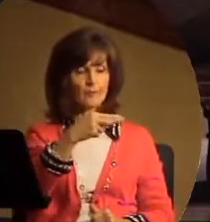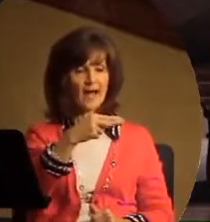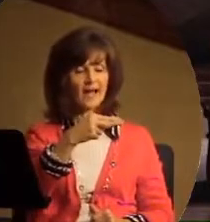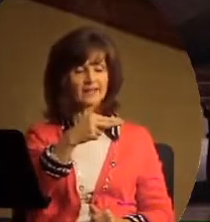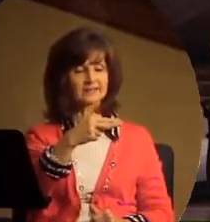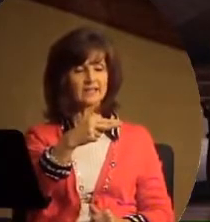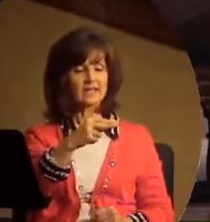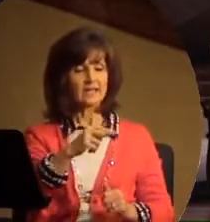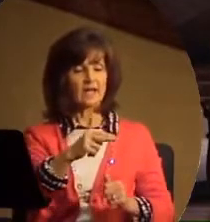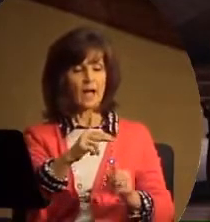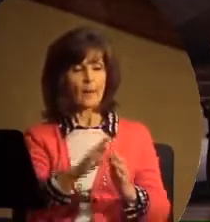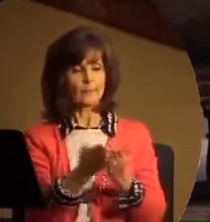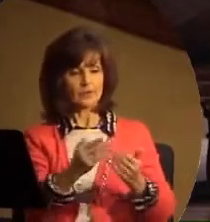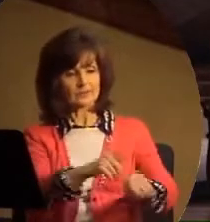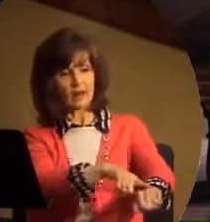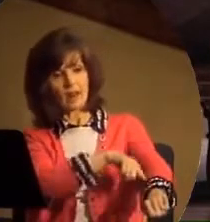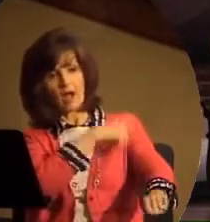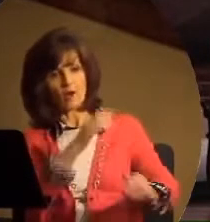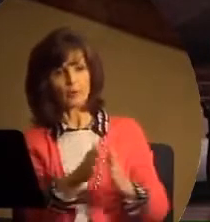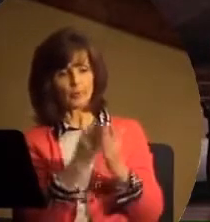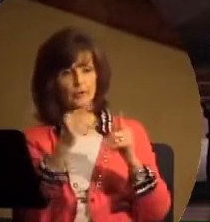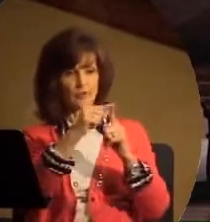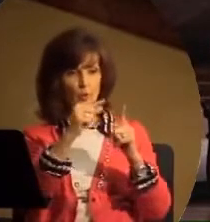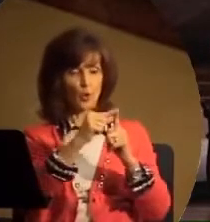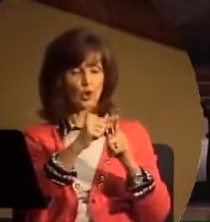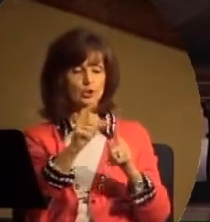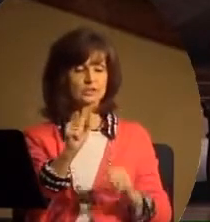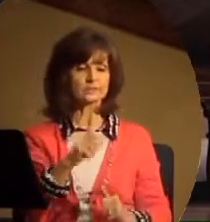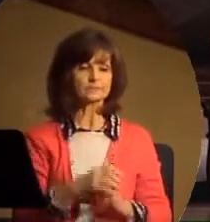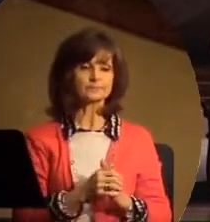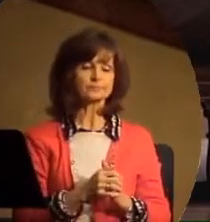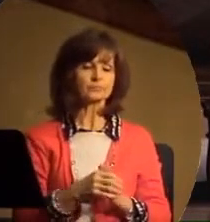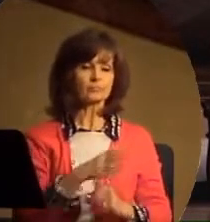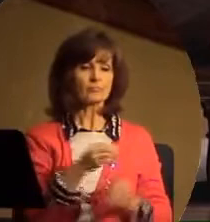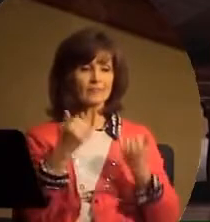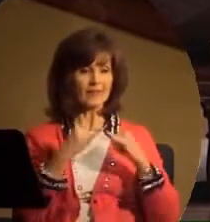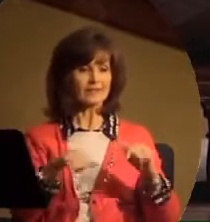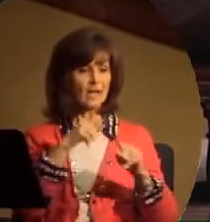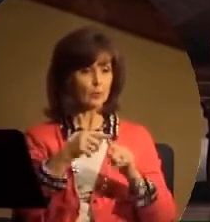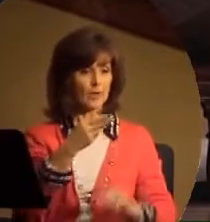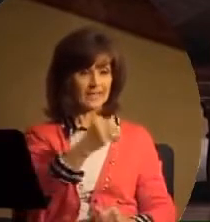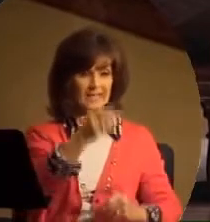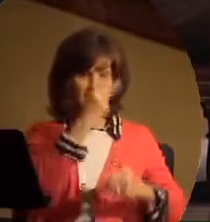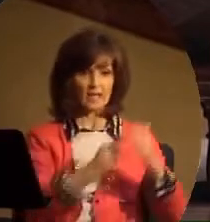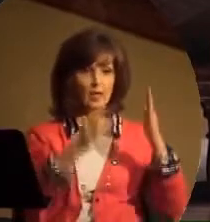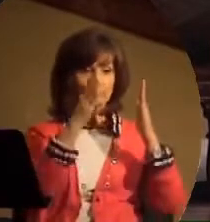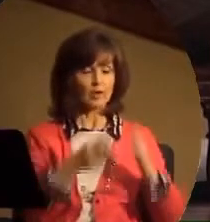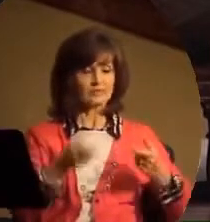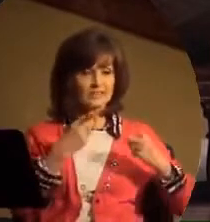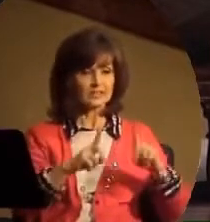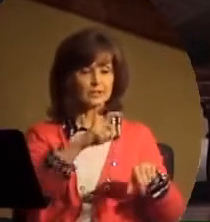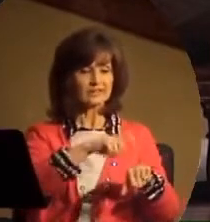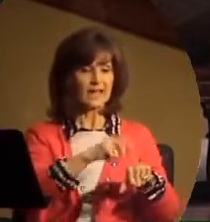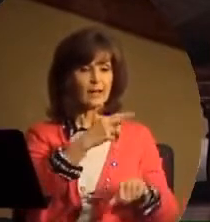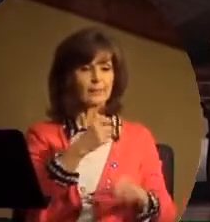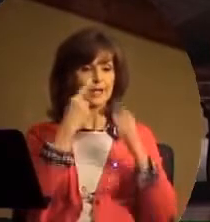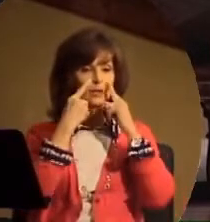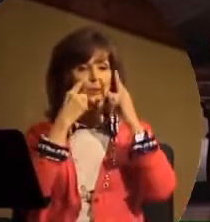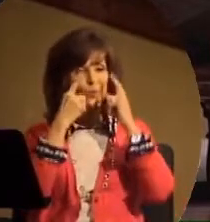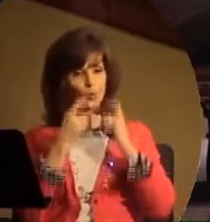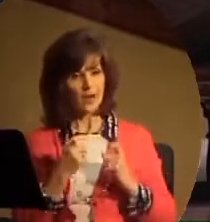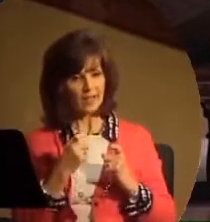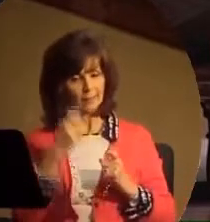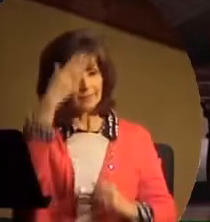the longest book in the Bible as far as words go. And yet, when he prophesied during those days, he wept over